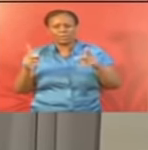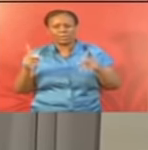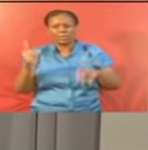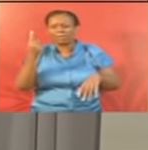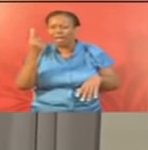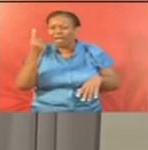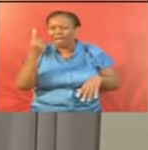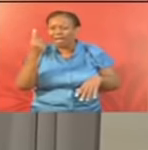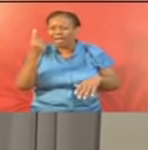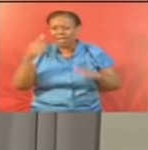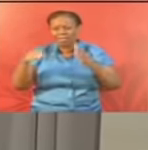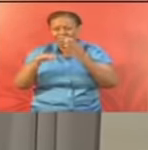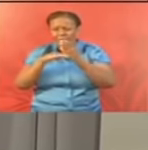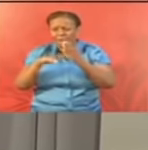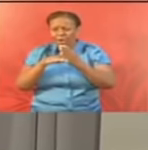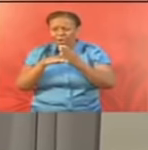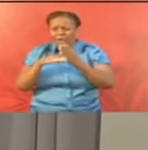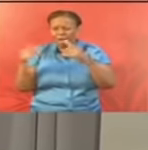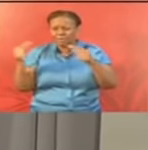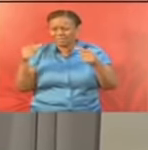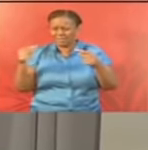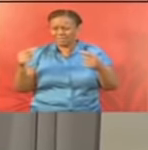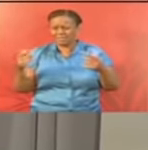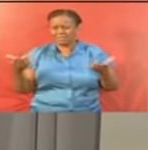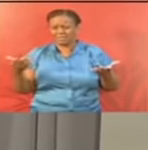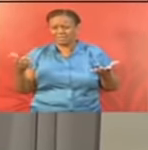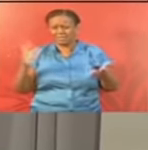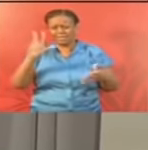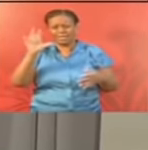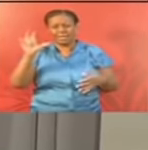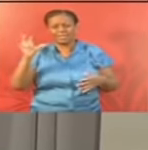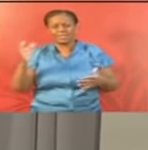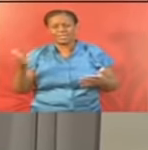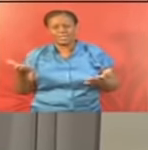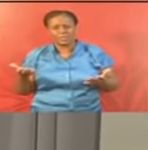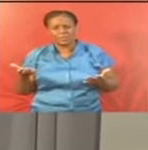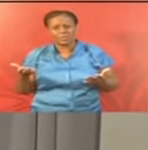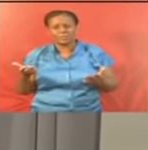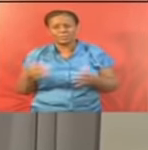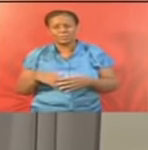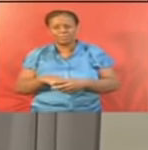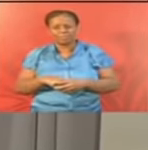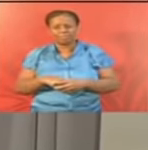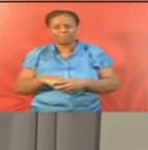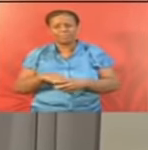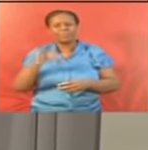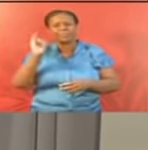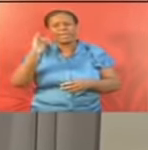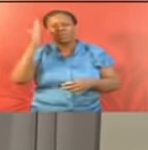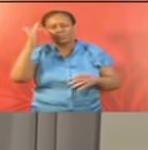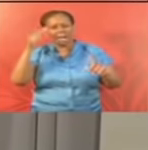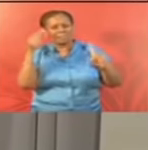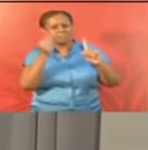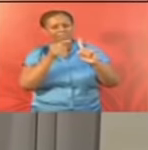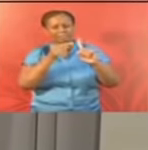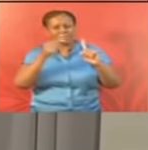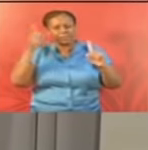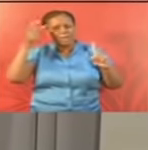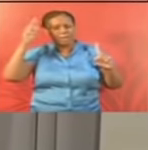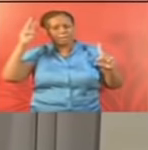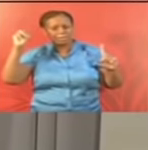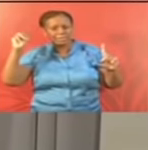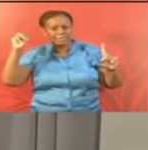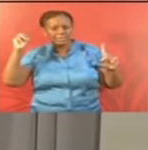match. And that is why we took the decision, the Honorable Prime Minister, when he announced the newest measures 3 weeks